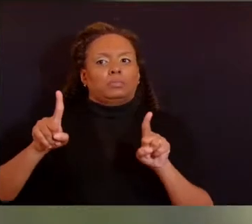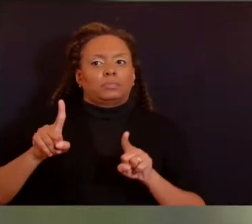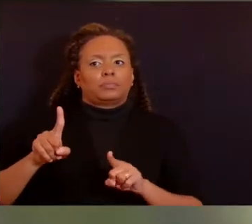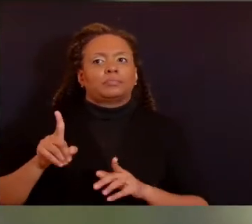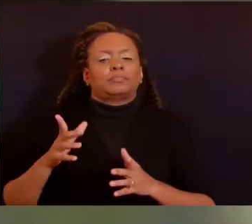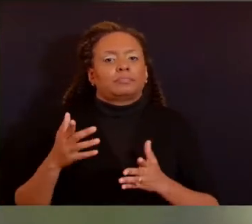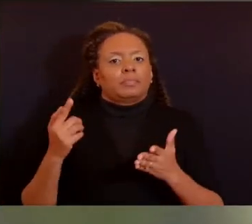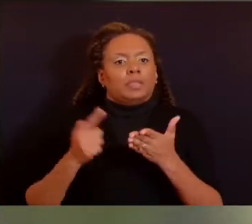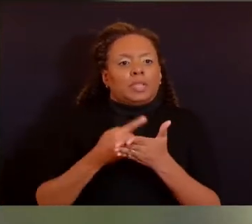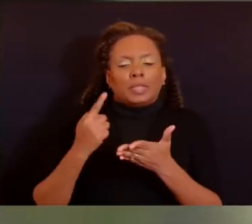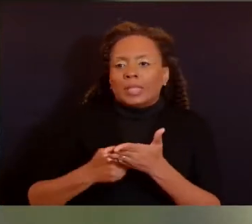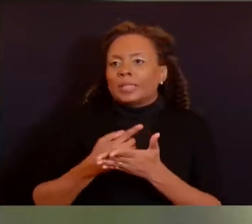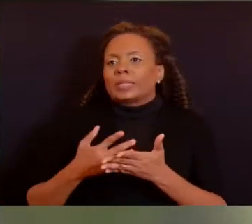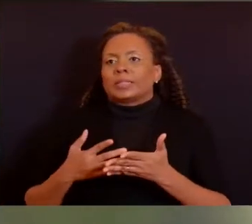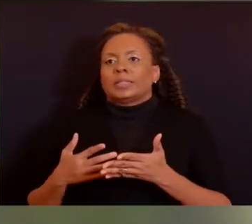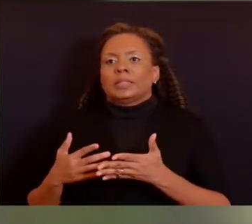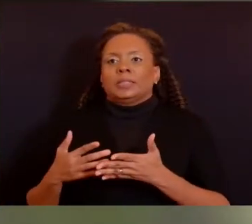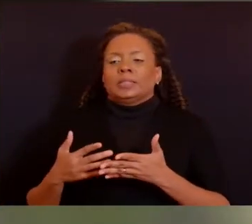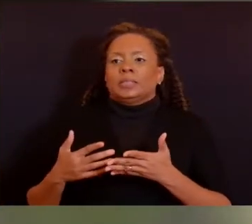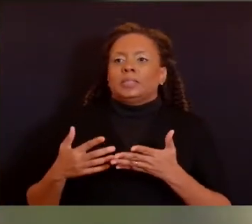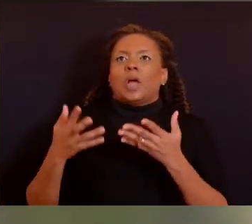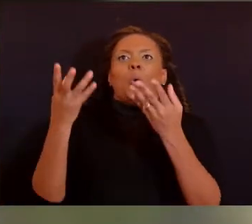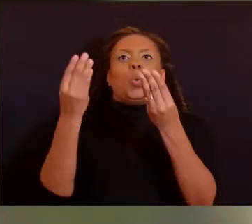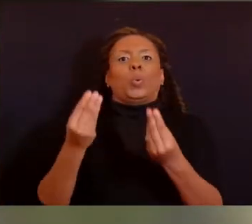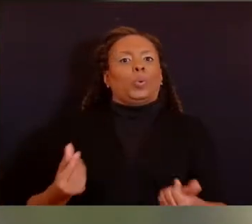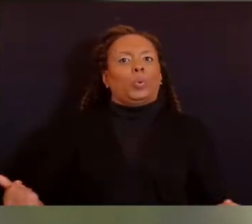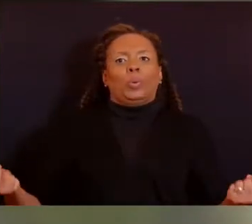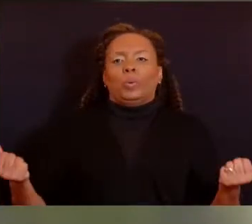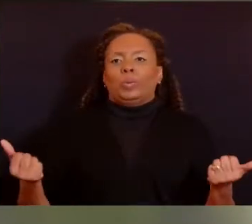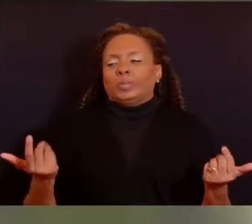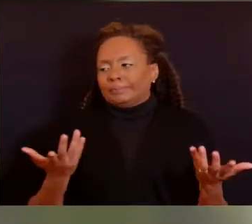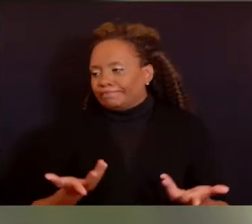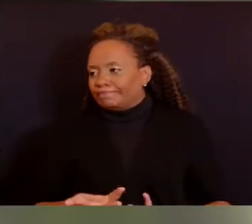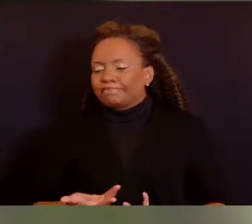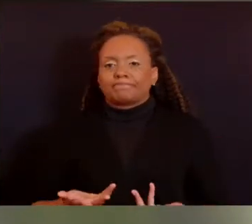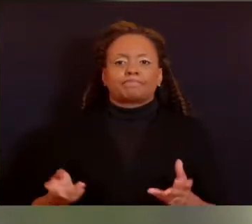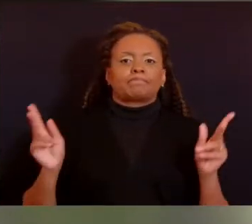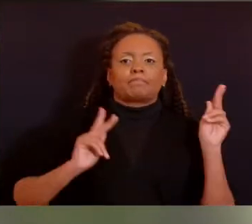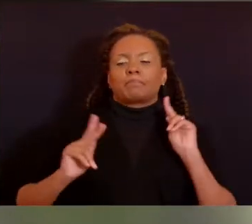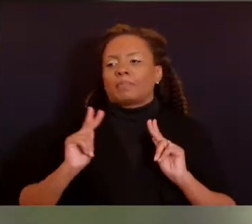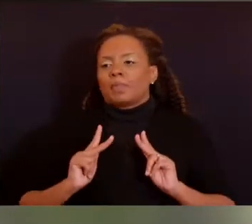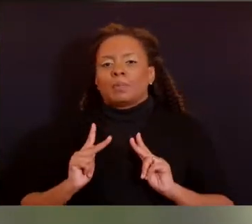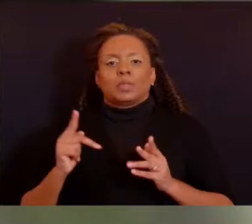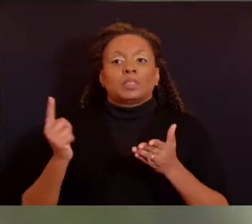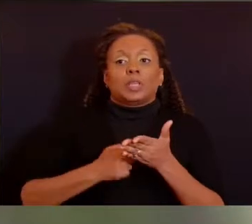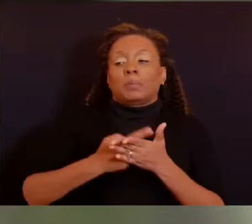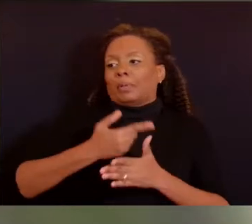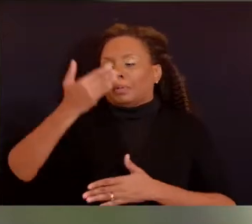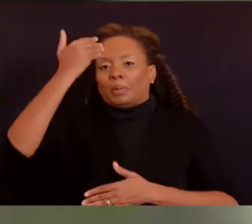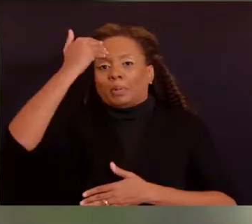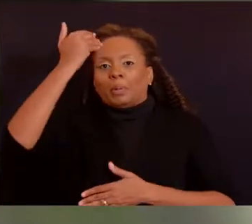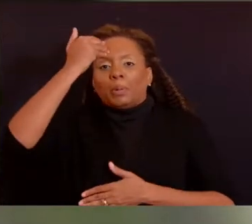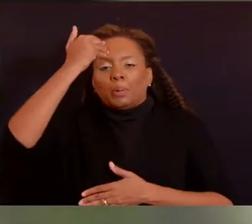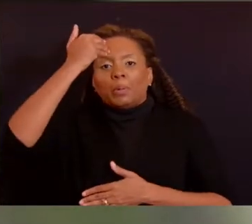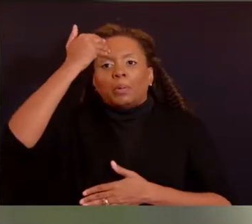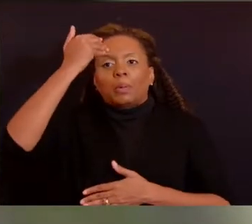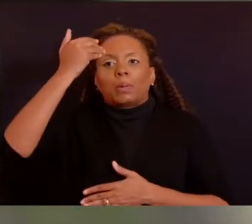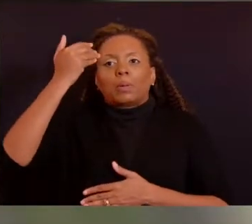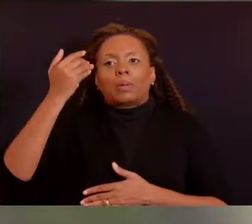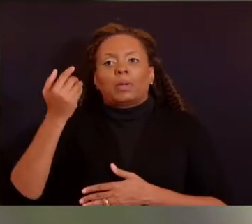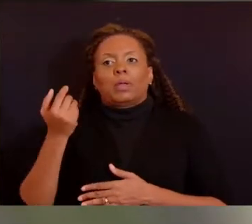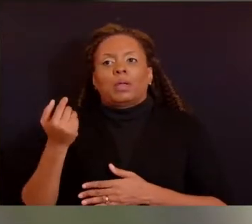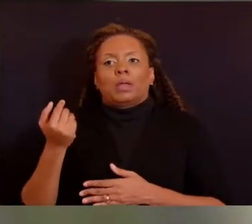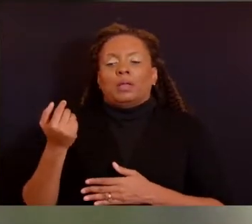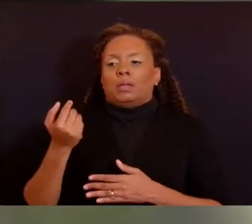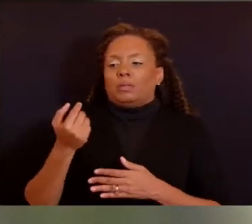they tend to sometimes just disappear. And so I know the public are sometimes aware of when we actually issue these warnings or watches and